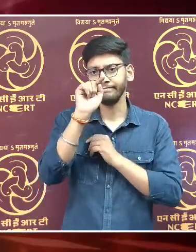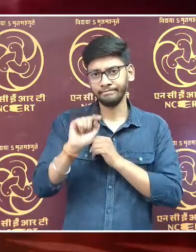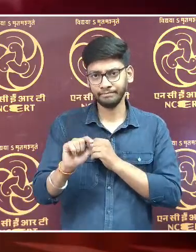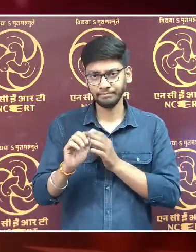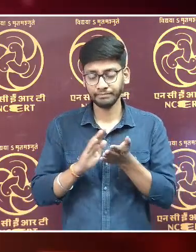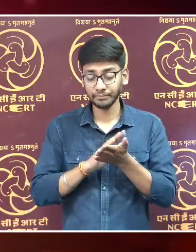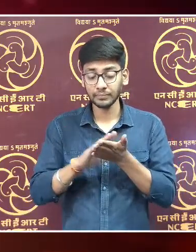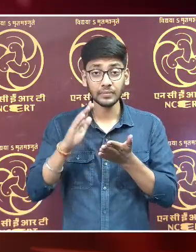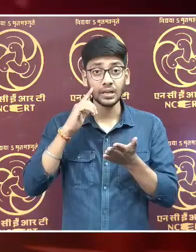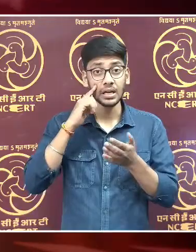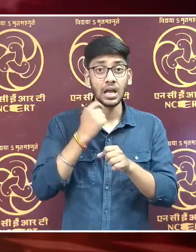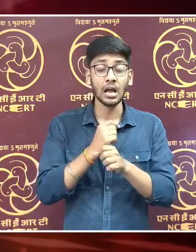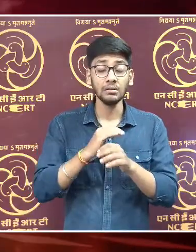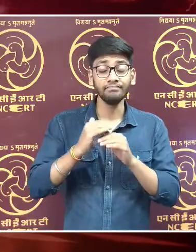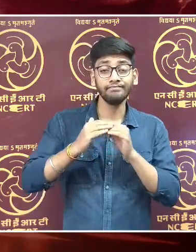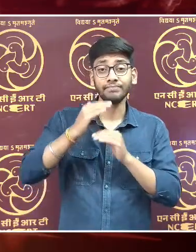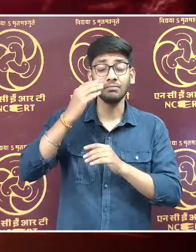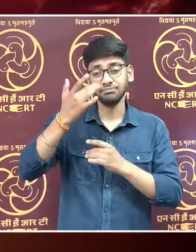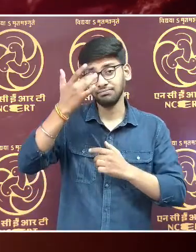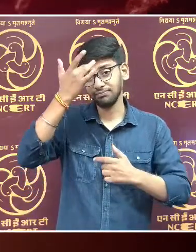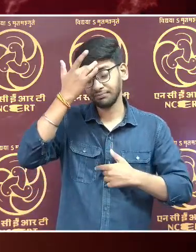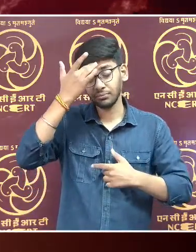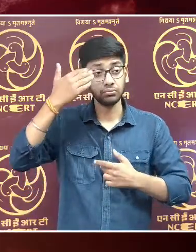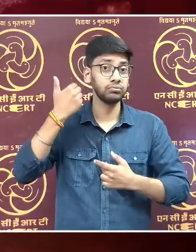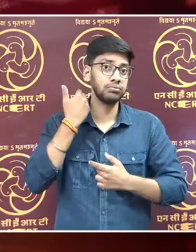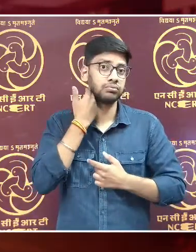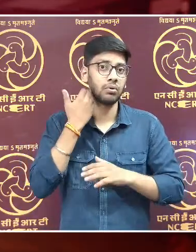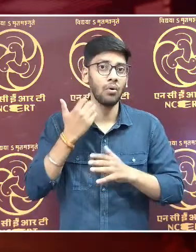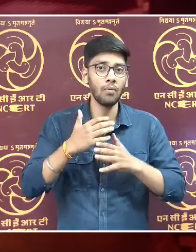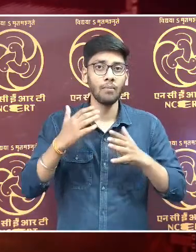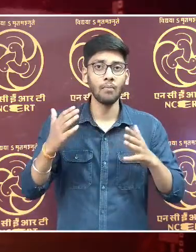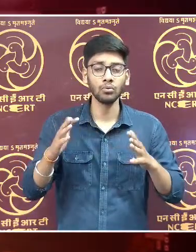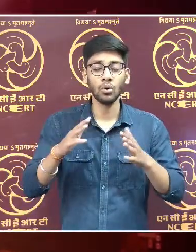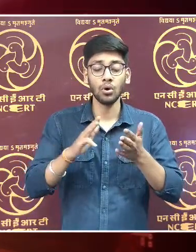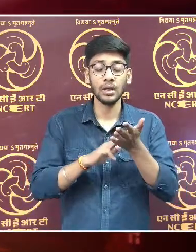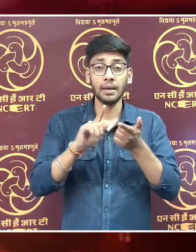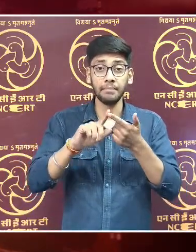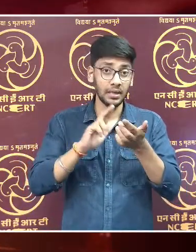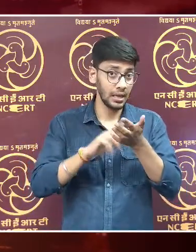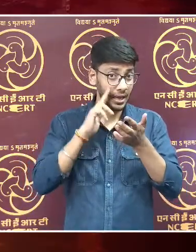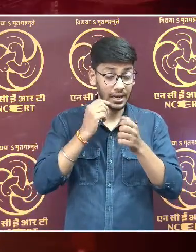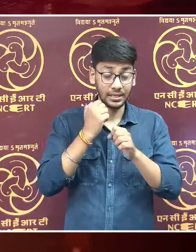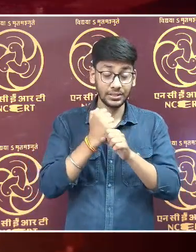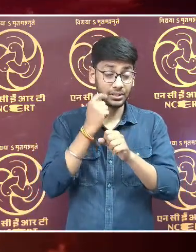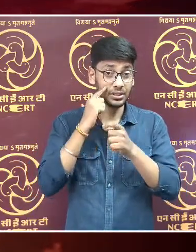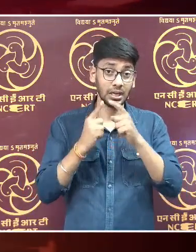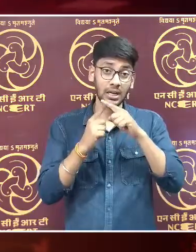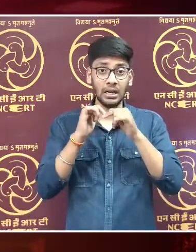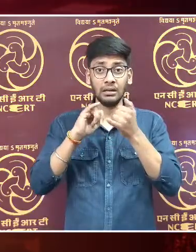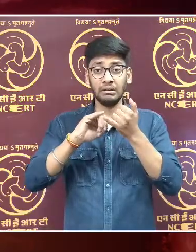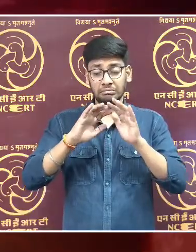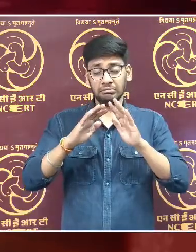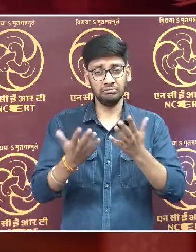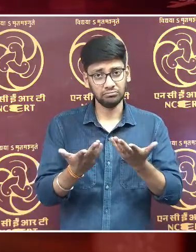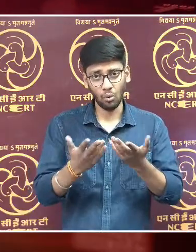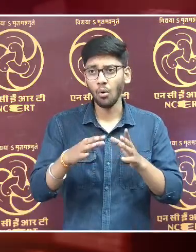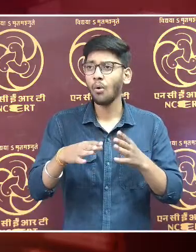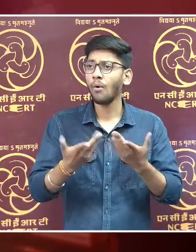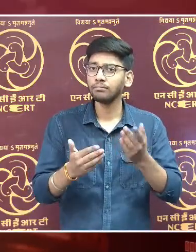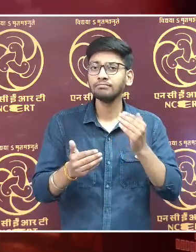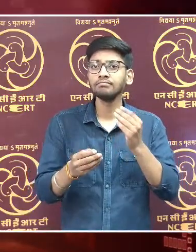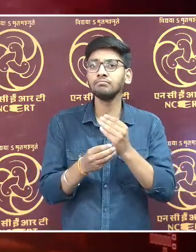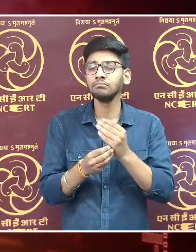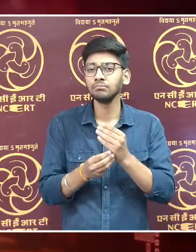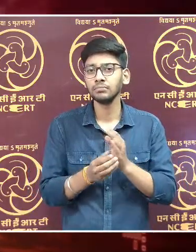high fever, meningitis, where the child has got admitted, was in ICU for or for